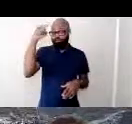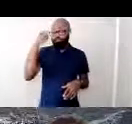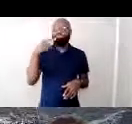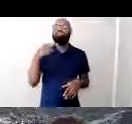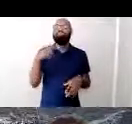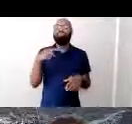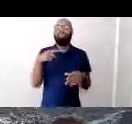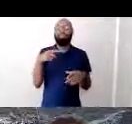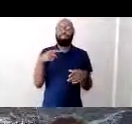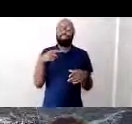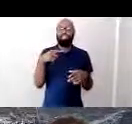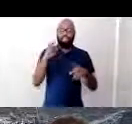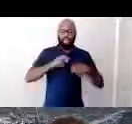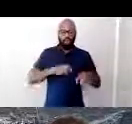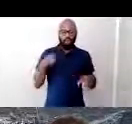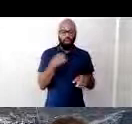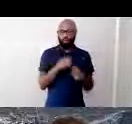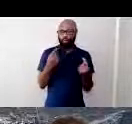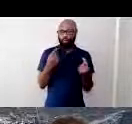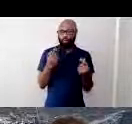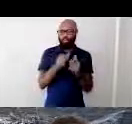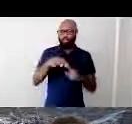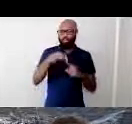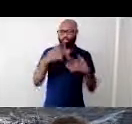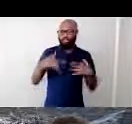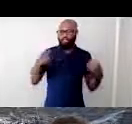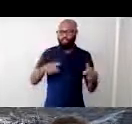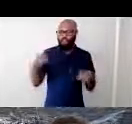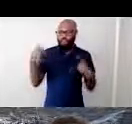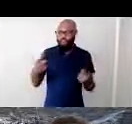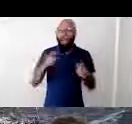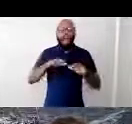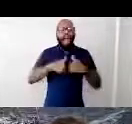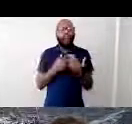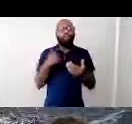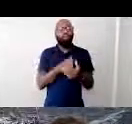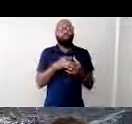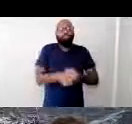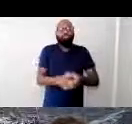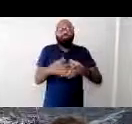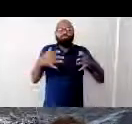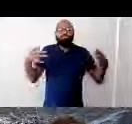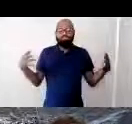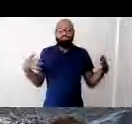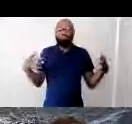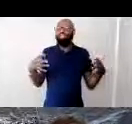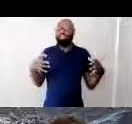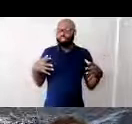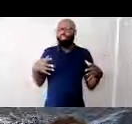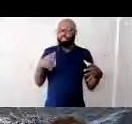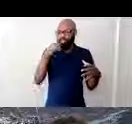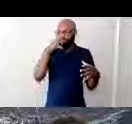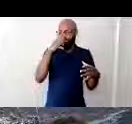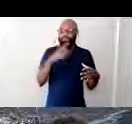these special events, look at what we're doing in special events and how we can expand that to be about some of the other things that we'd